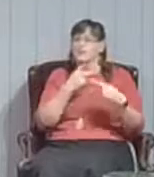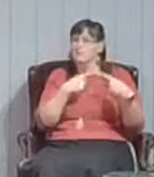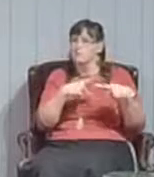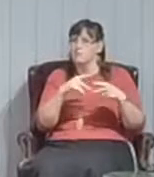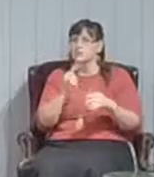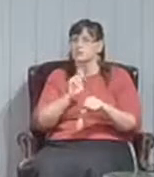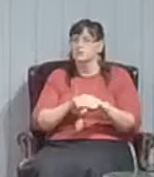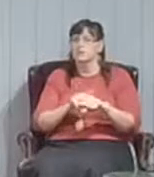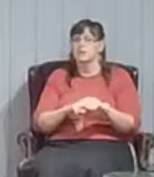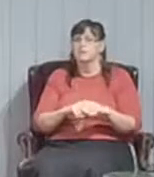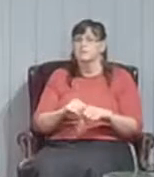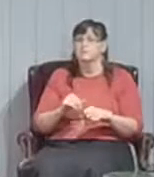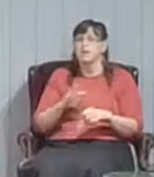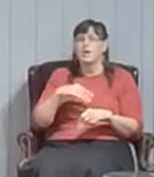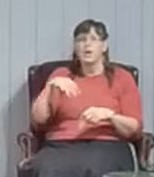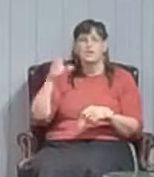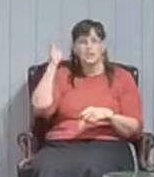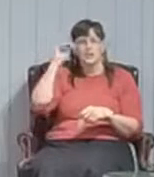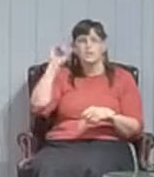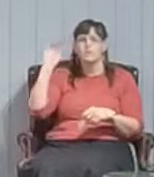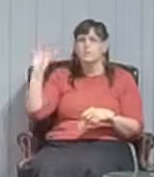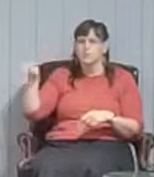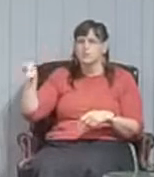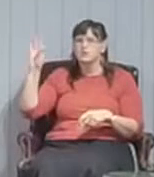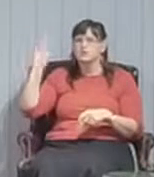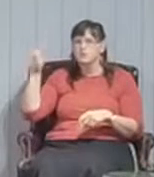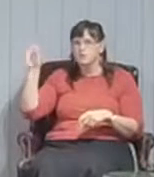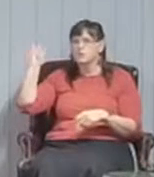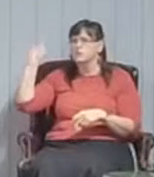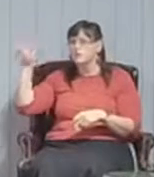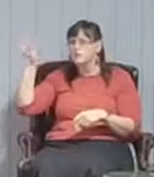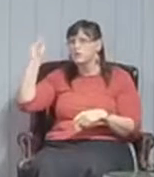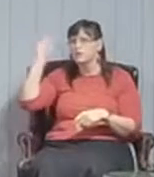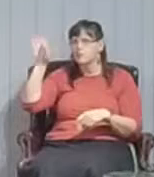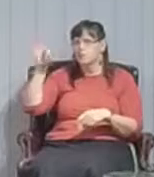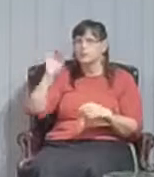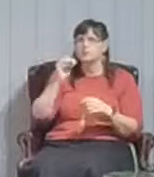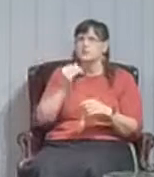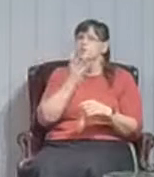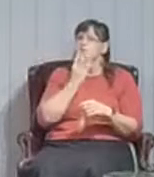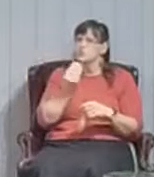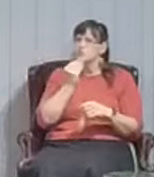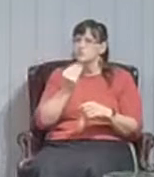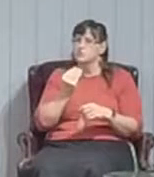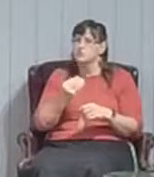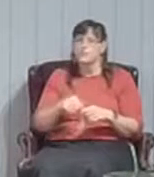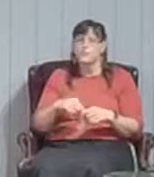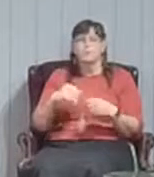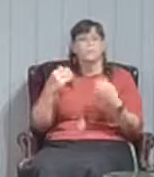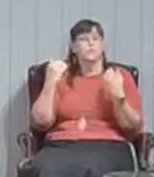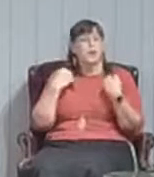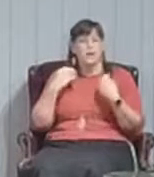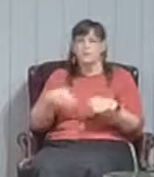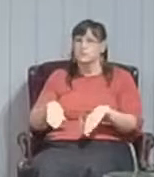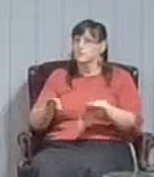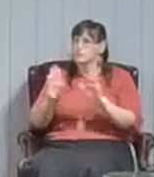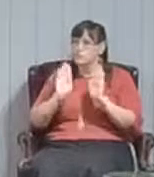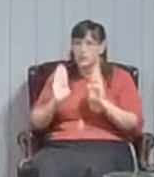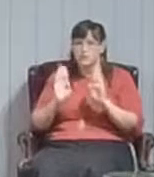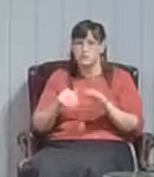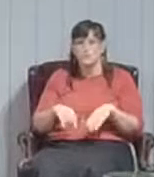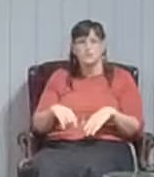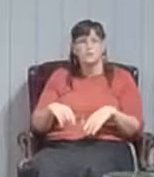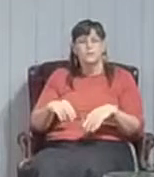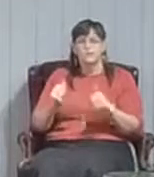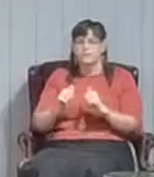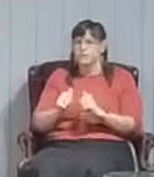thing. Jeremiah preached and preached and preached and preached to the Jews. He kept preaching this. You've got to surrender to Nebuchadnezzar. You've got